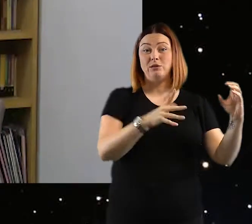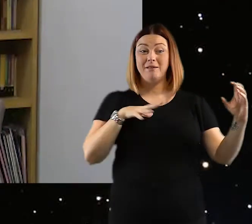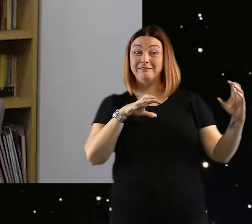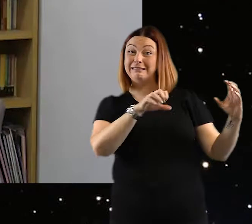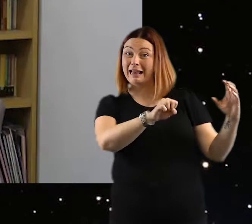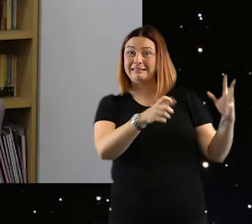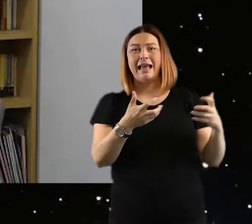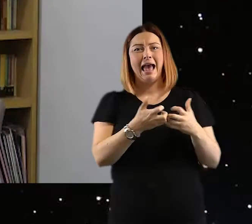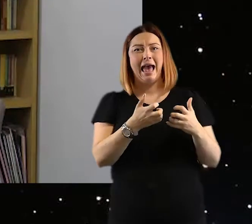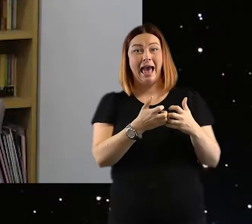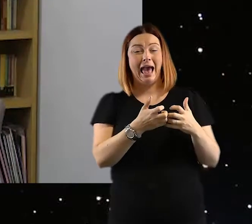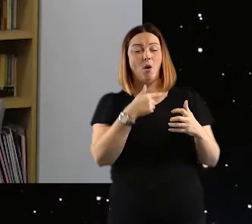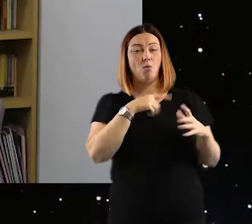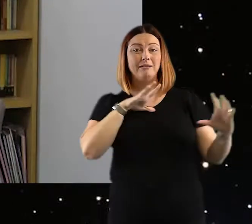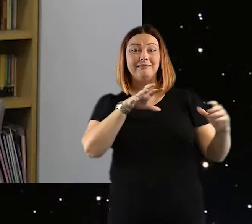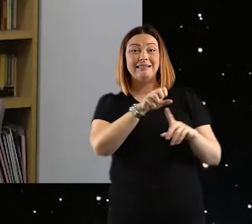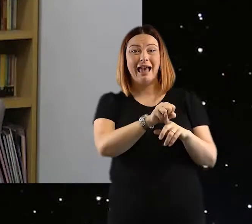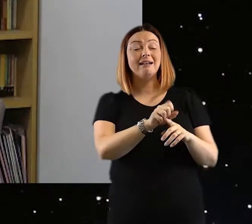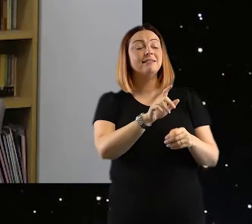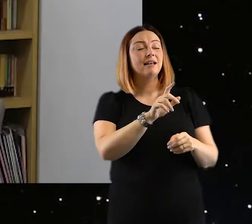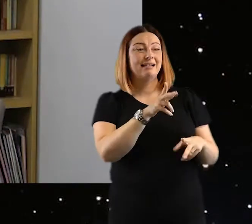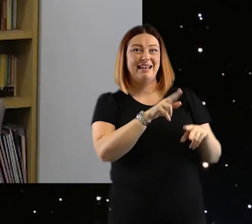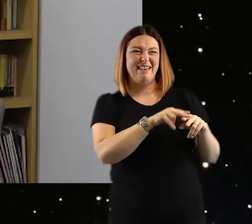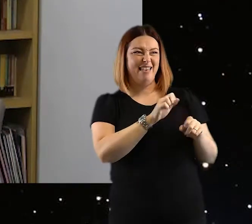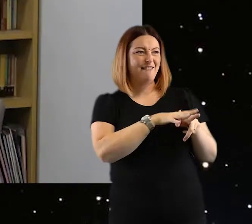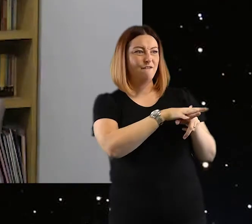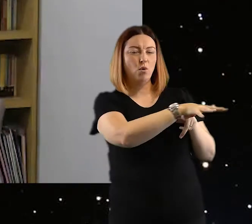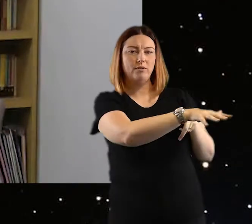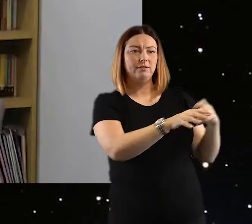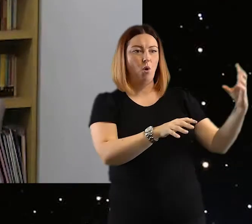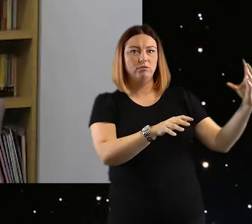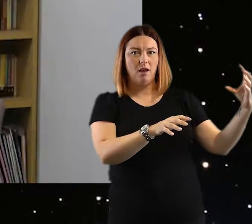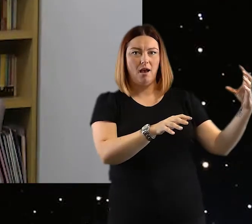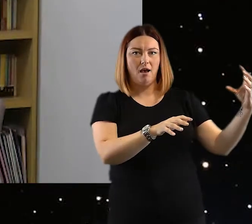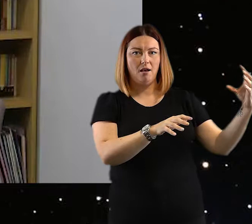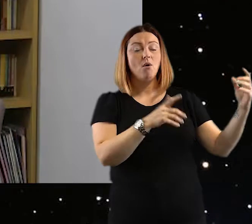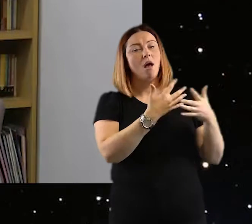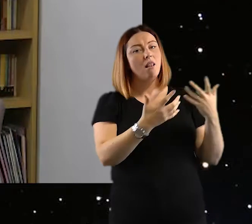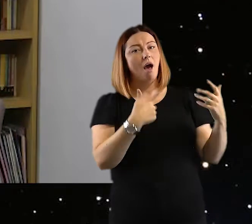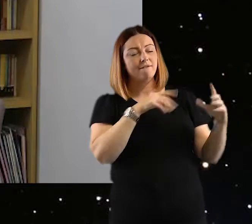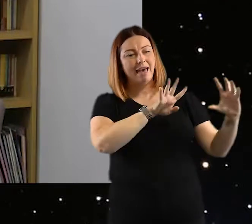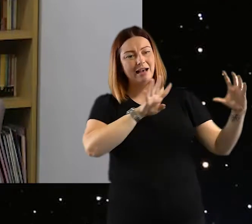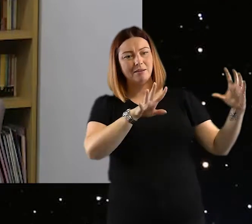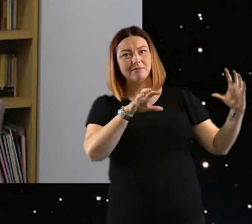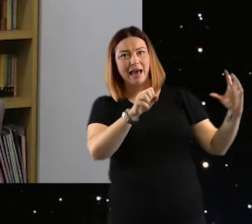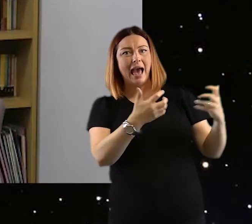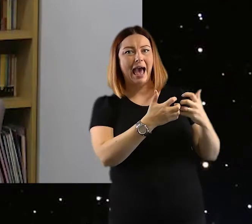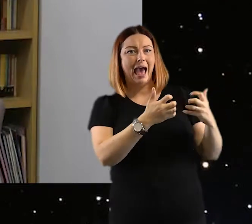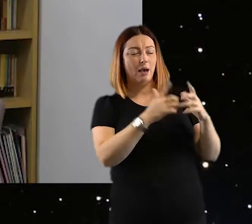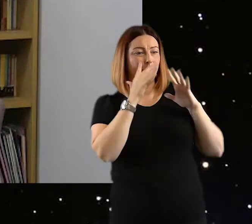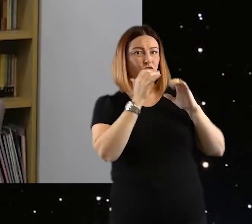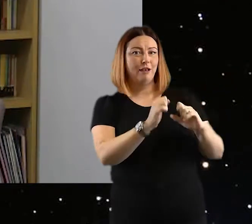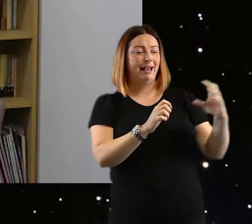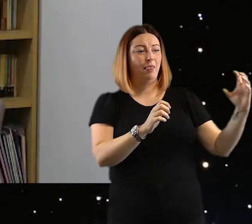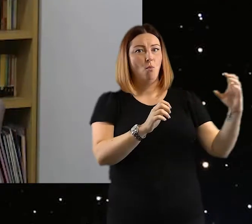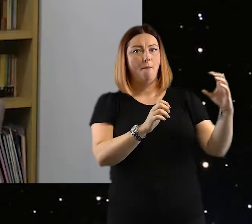the influence of the planet on their host star. Mm-hmm. So a lot of the early exoplanets were discovered by detecting the radial velocity shift, the wobble of the